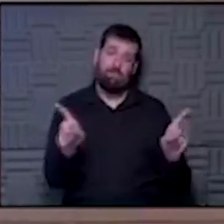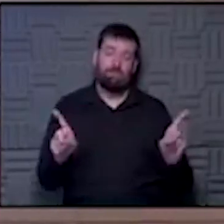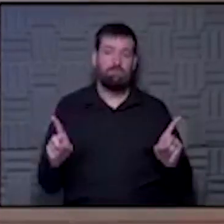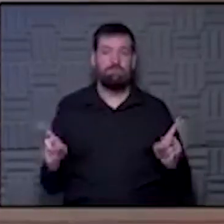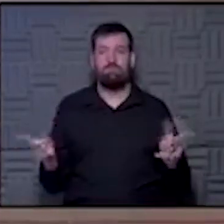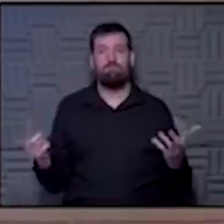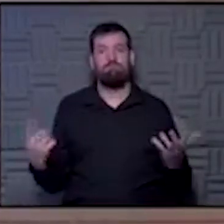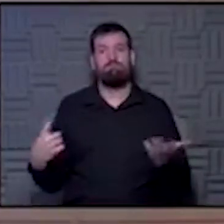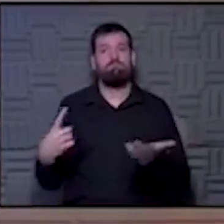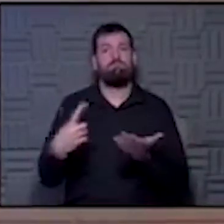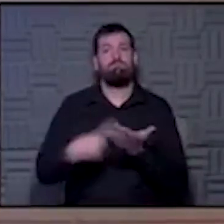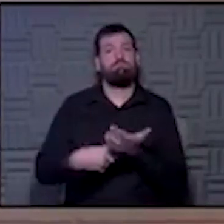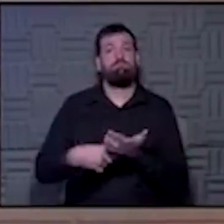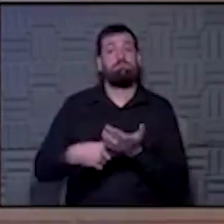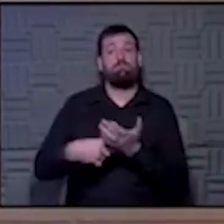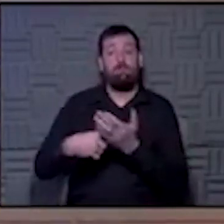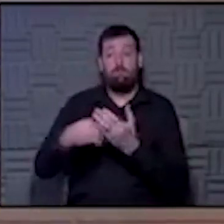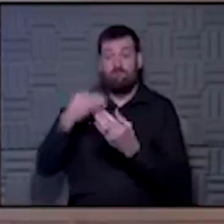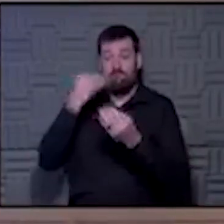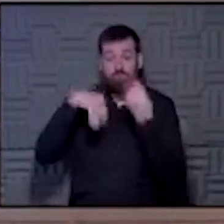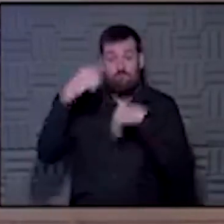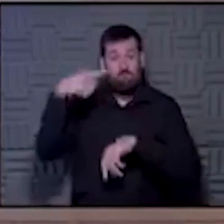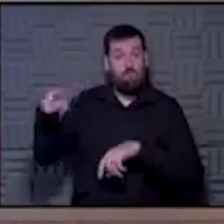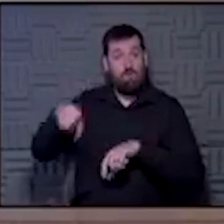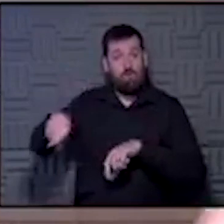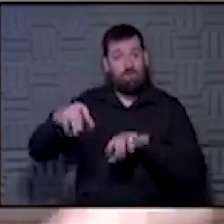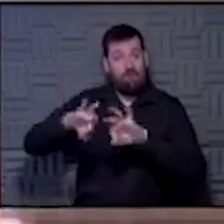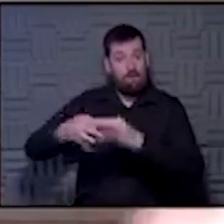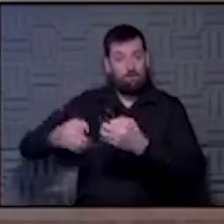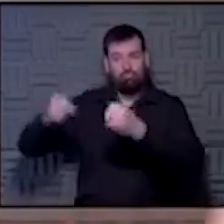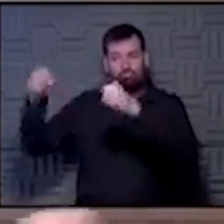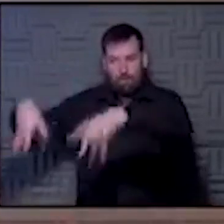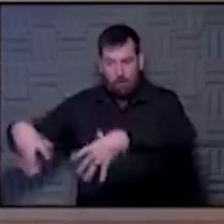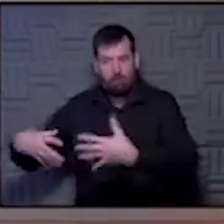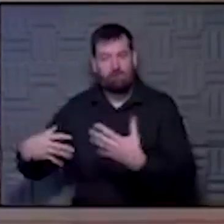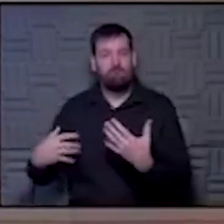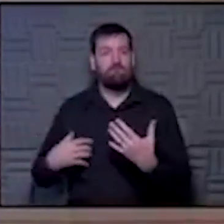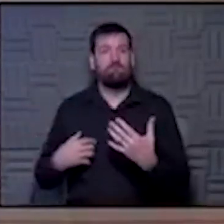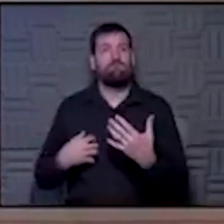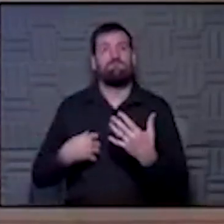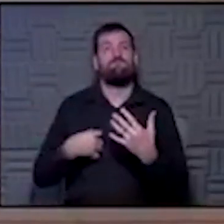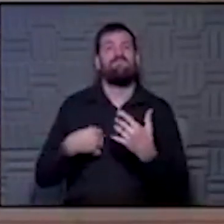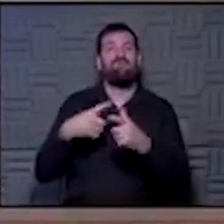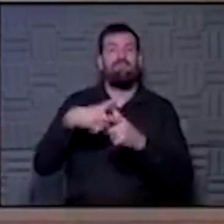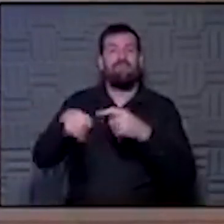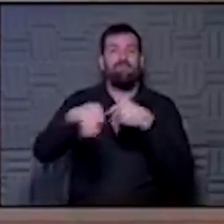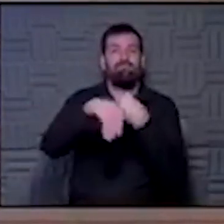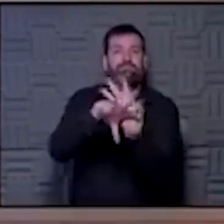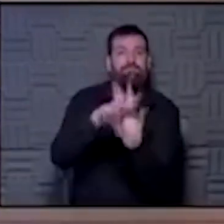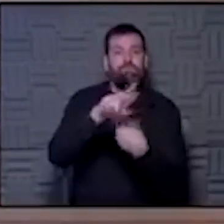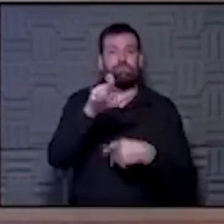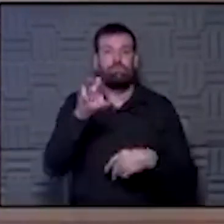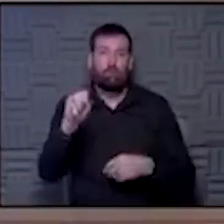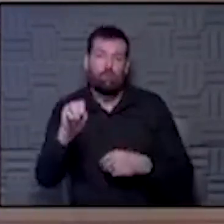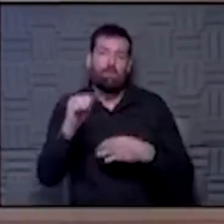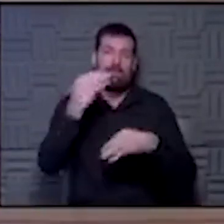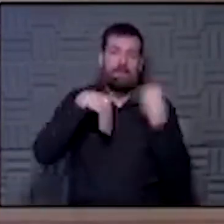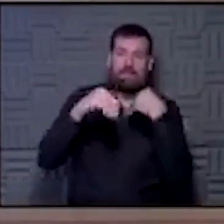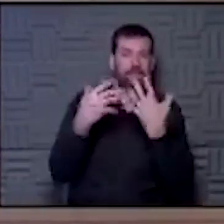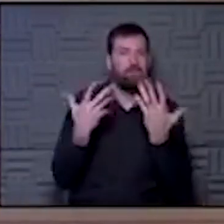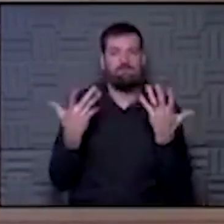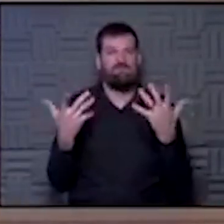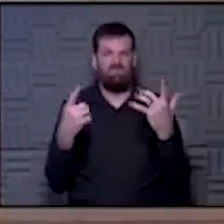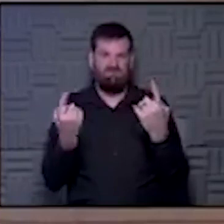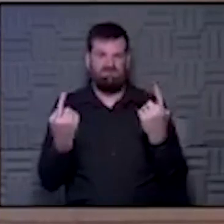dropping off their food for their loved one and then eating with them via Zoom or some other platform. Or even if